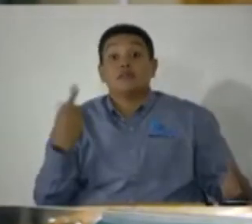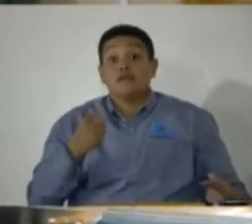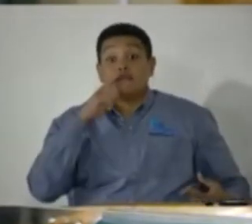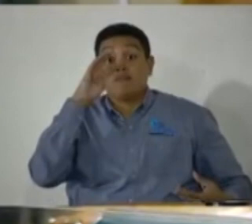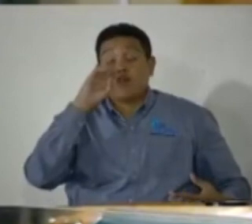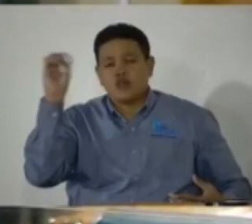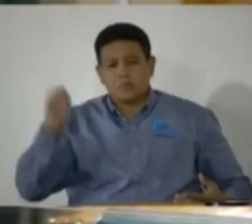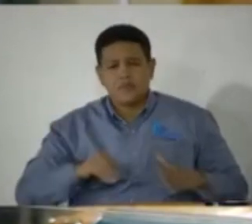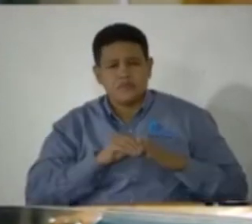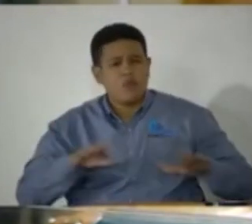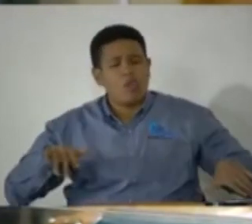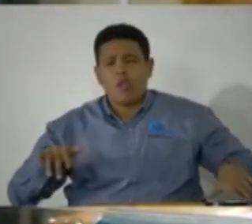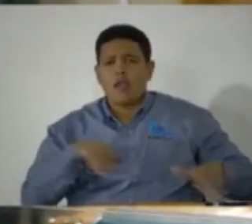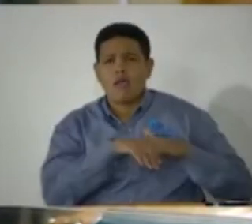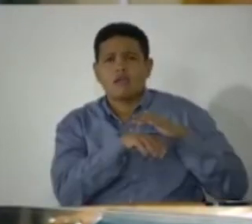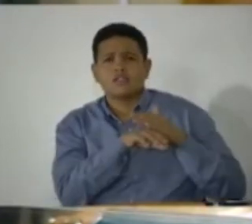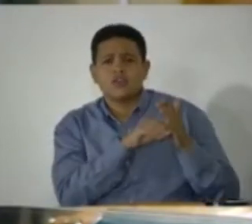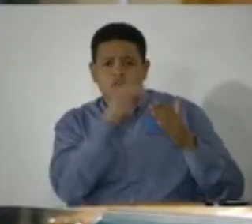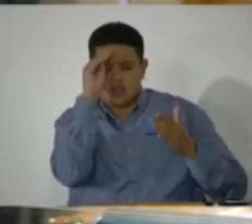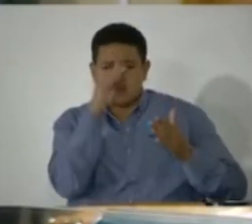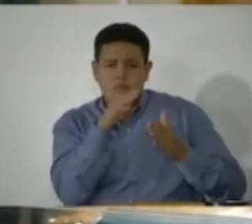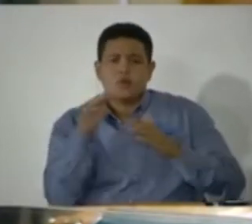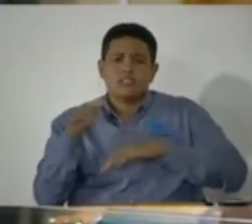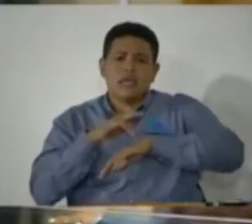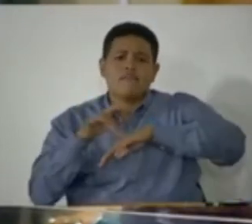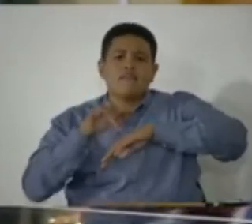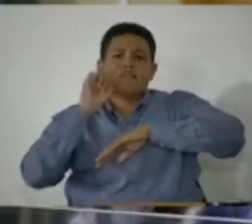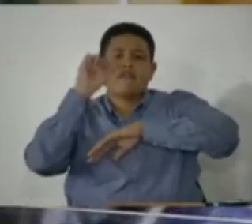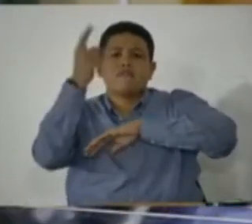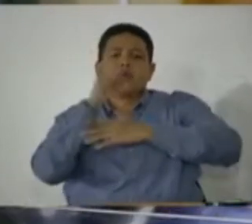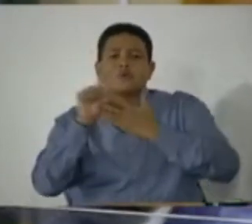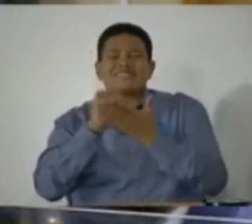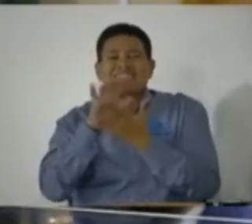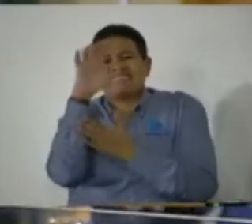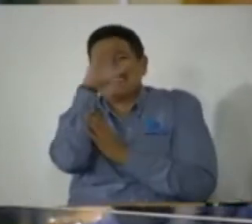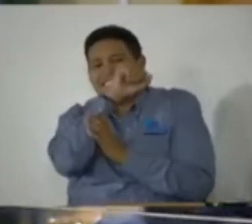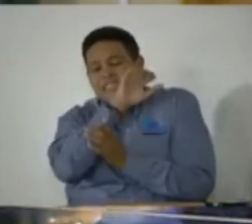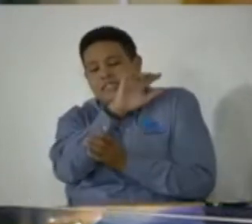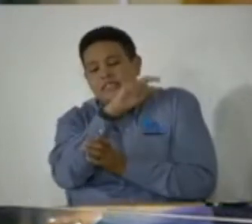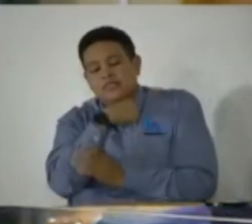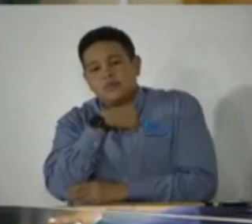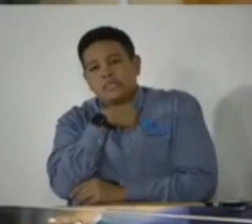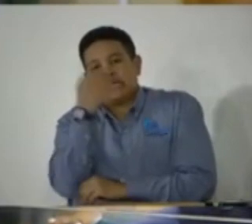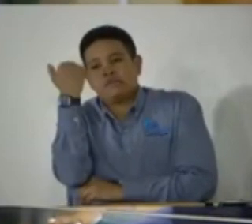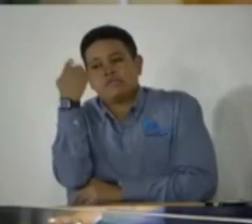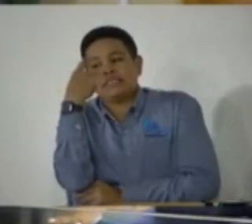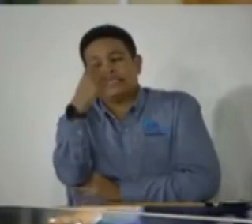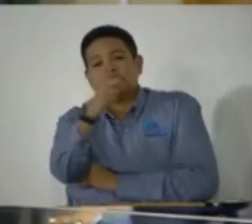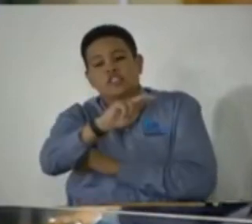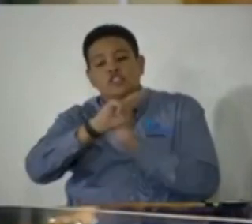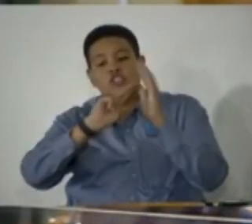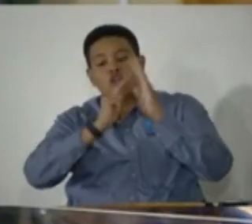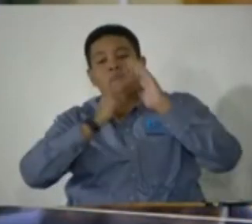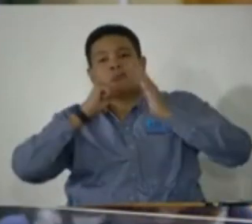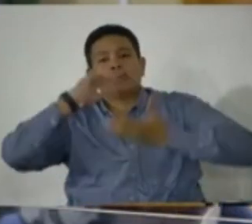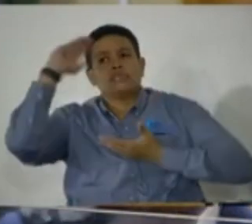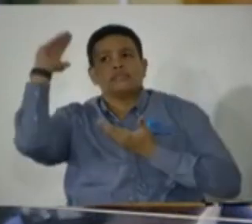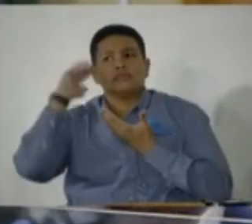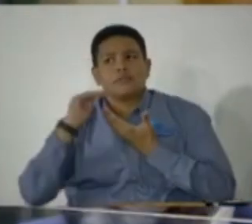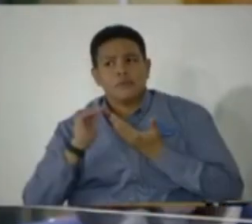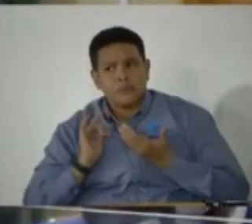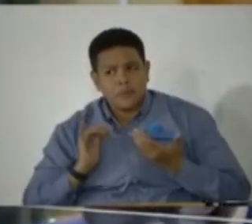learning modalities available for the first week of school. We are expecting to see this number decline